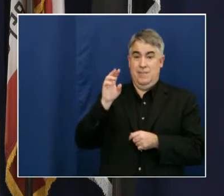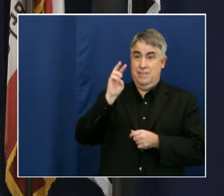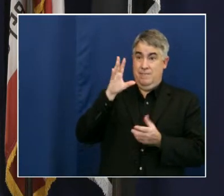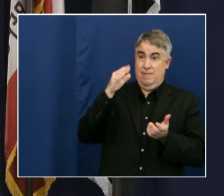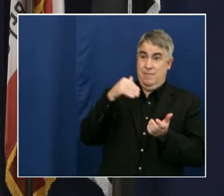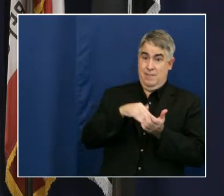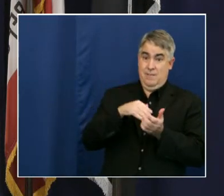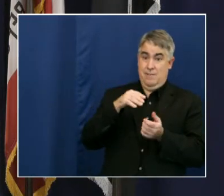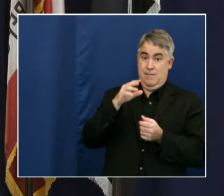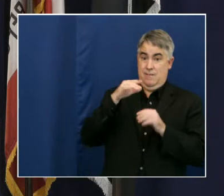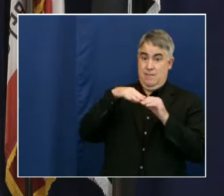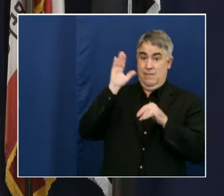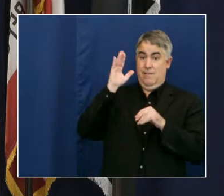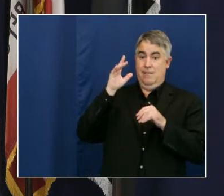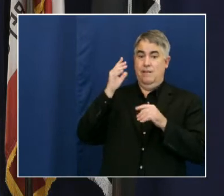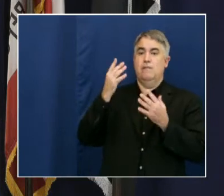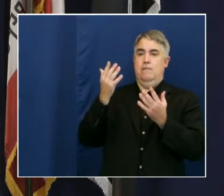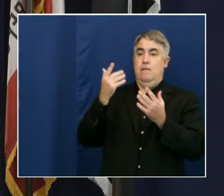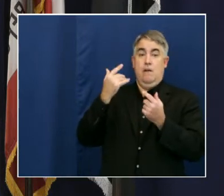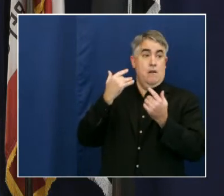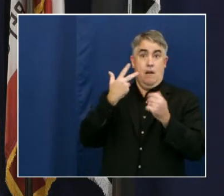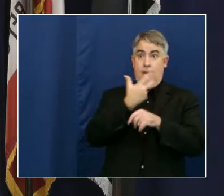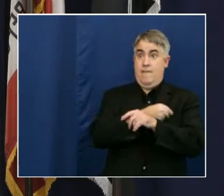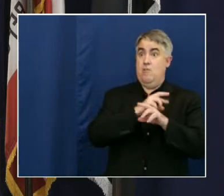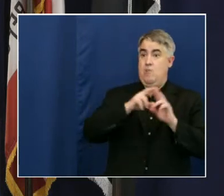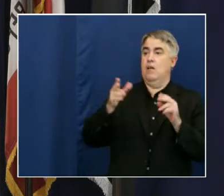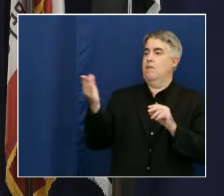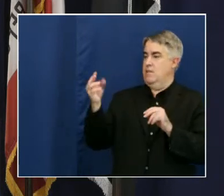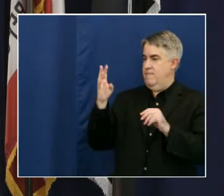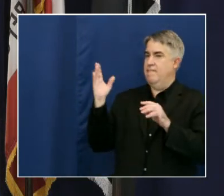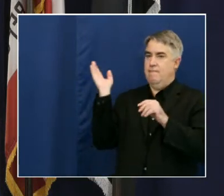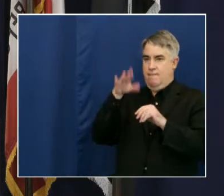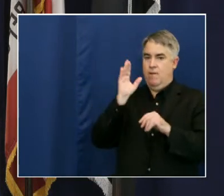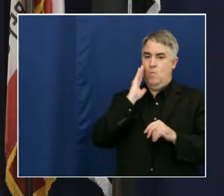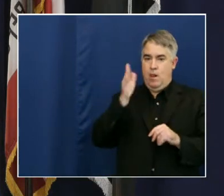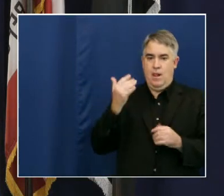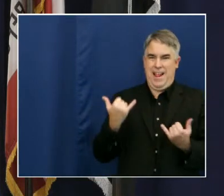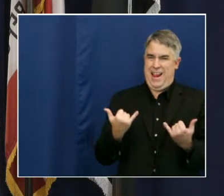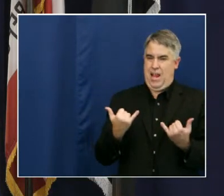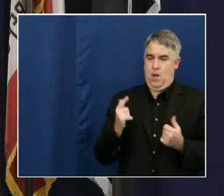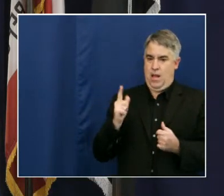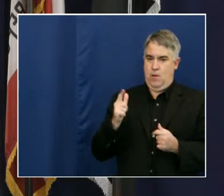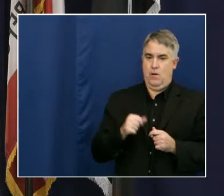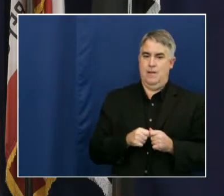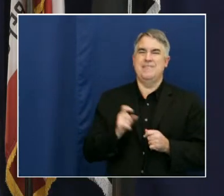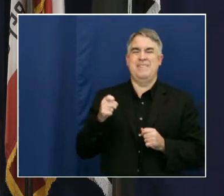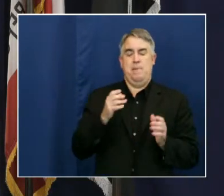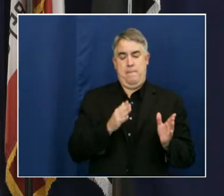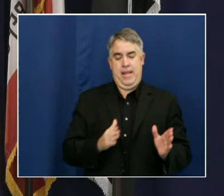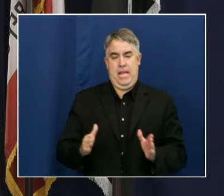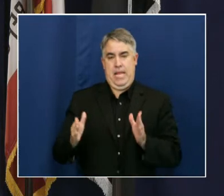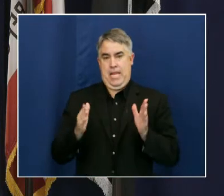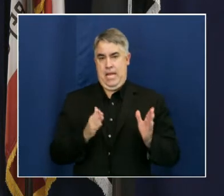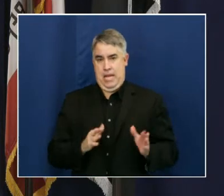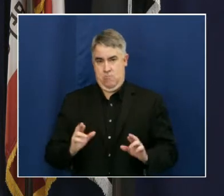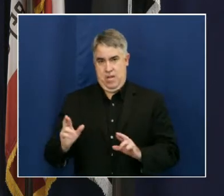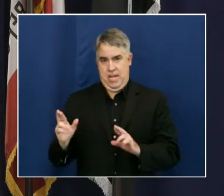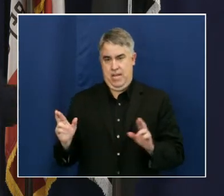older. But the infrastructure is it has to be in place along with the stuff and the staffing. Thank